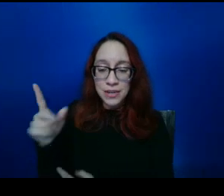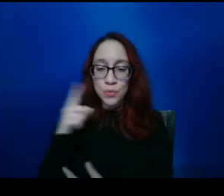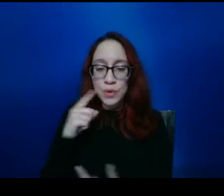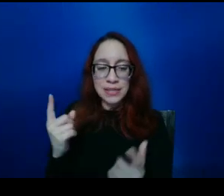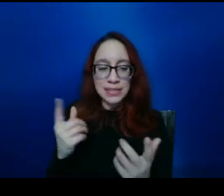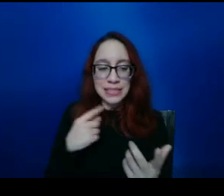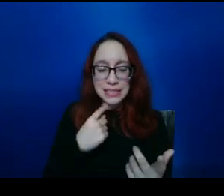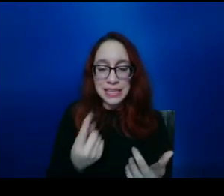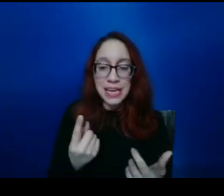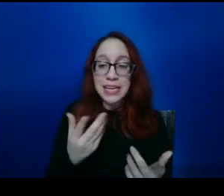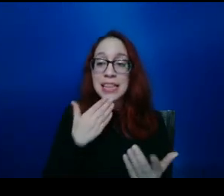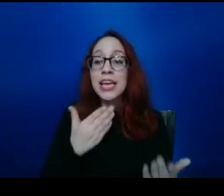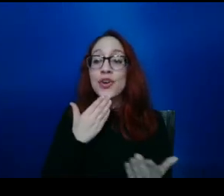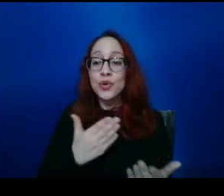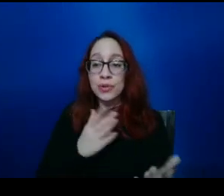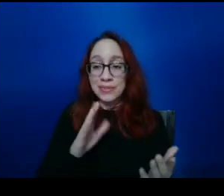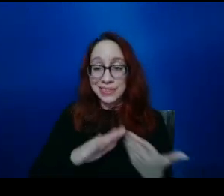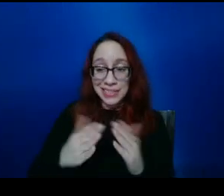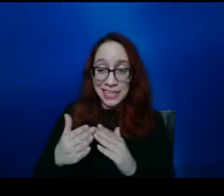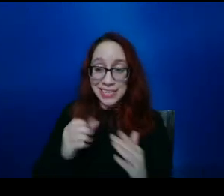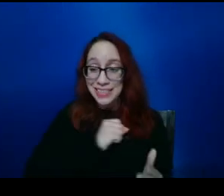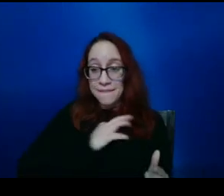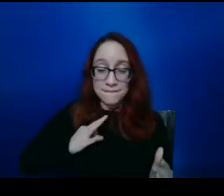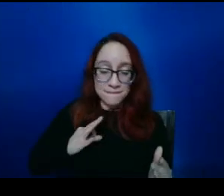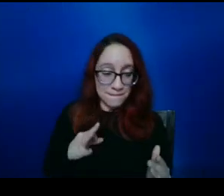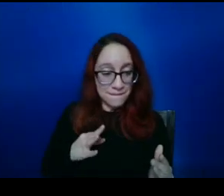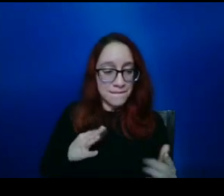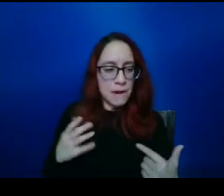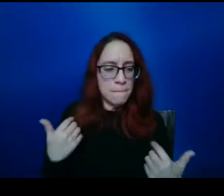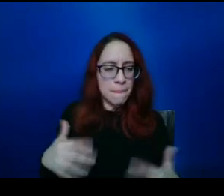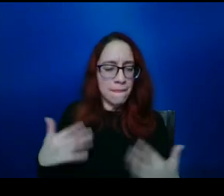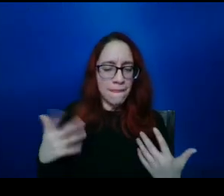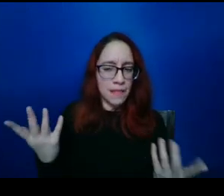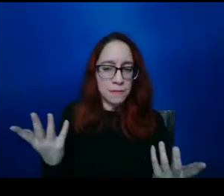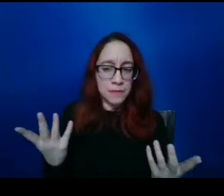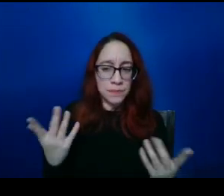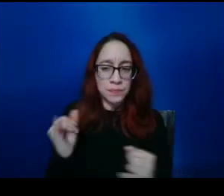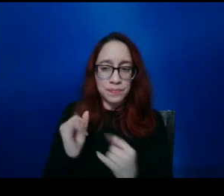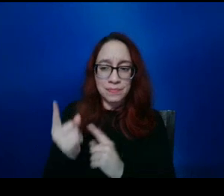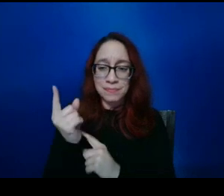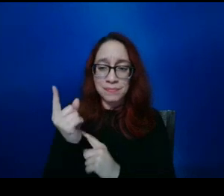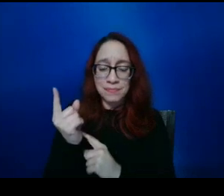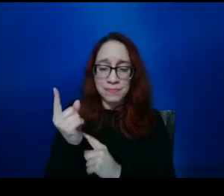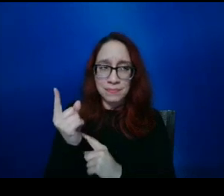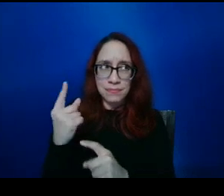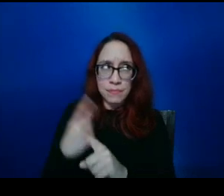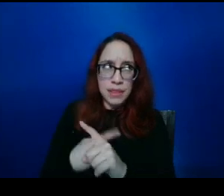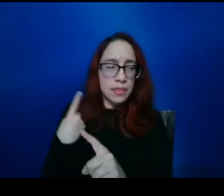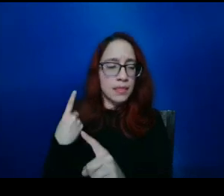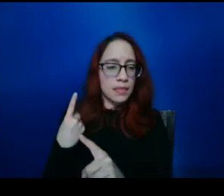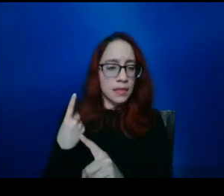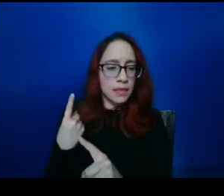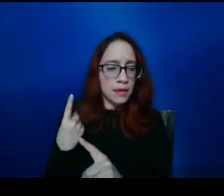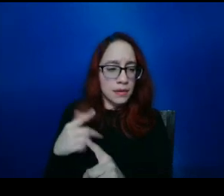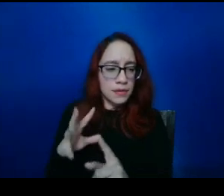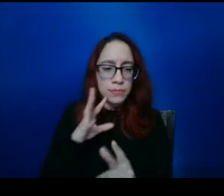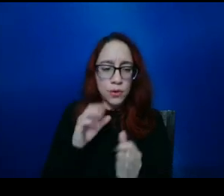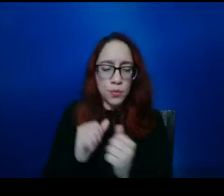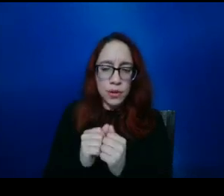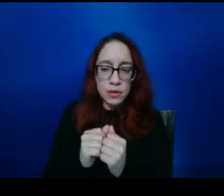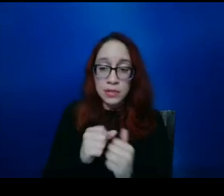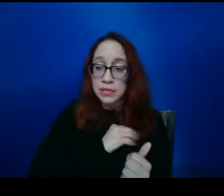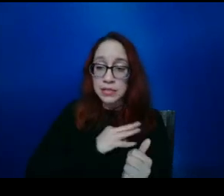thank city staff. I had kind of at a last minute about a month ago spoke to